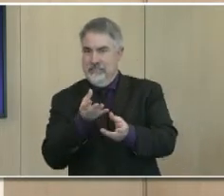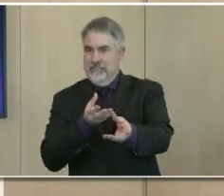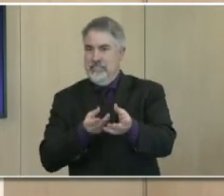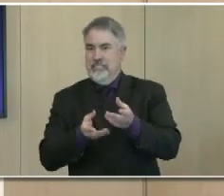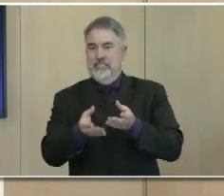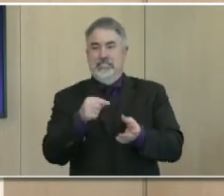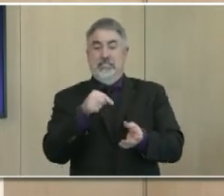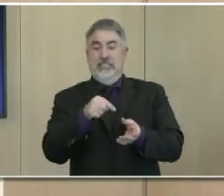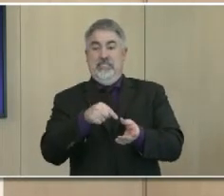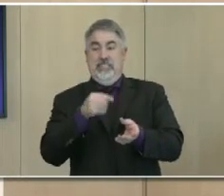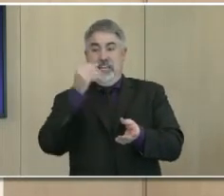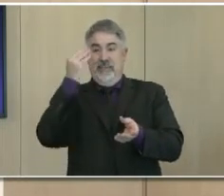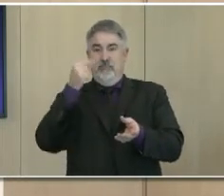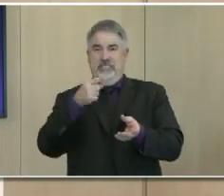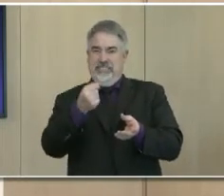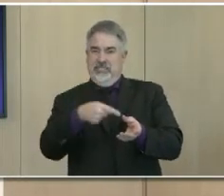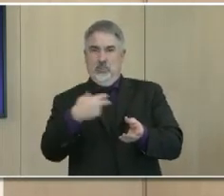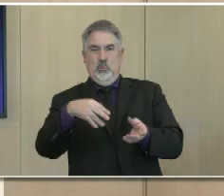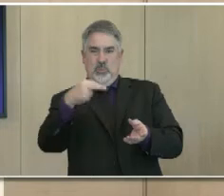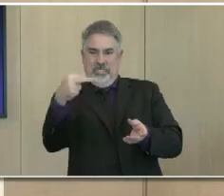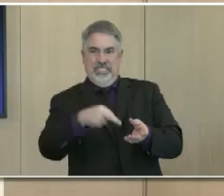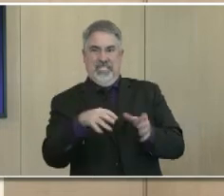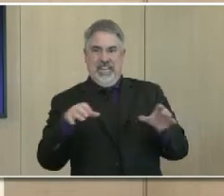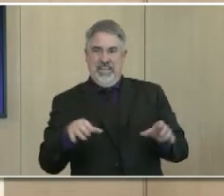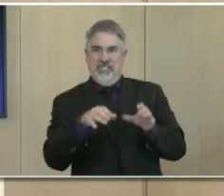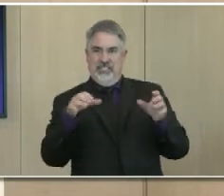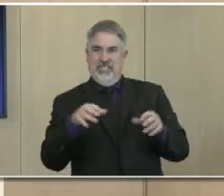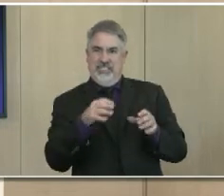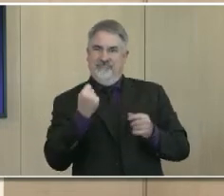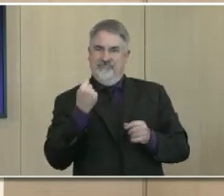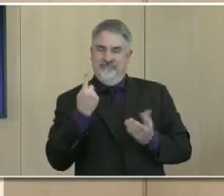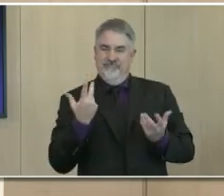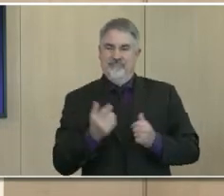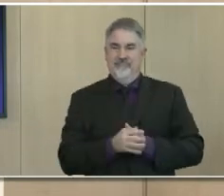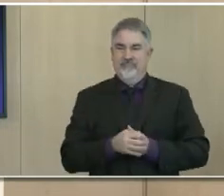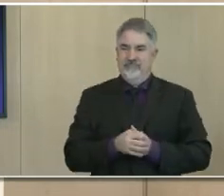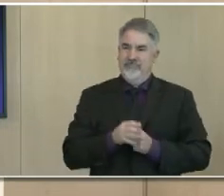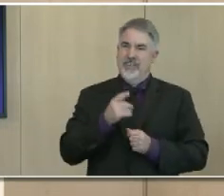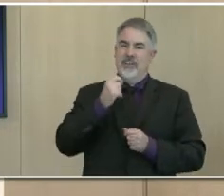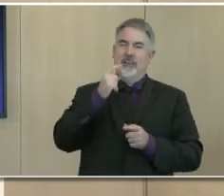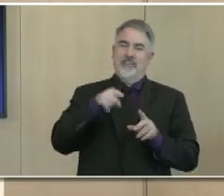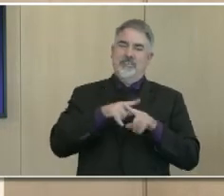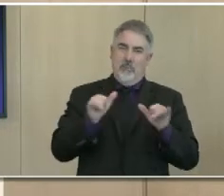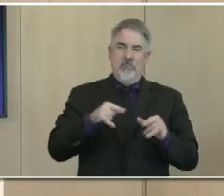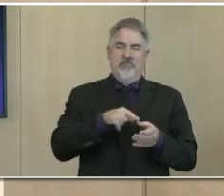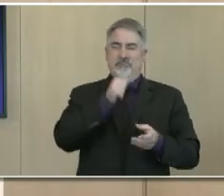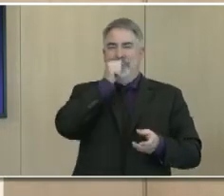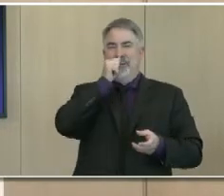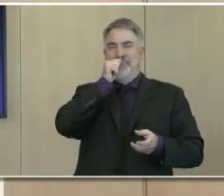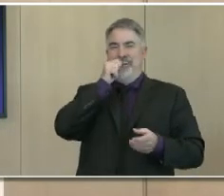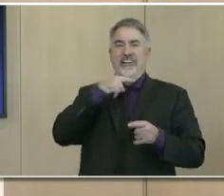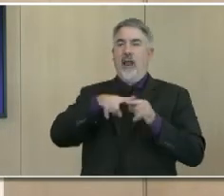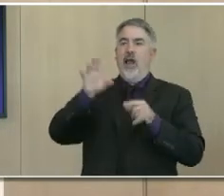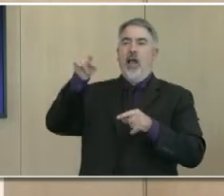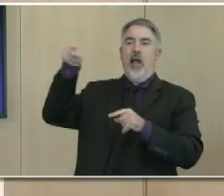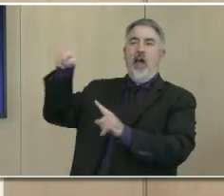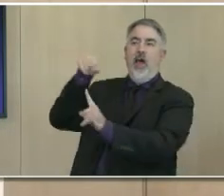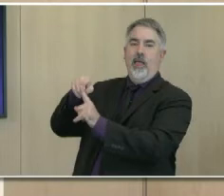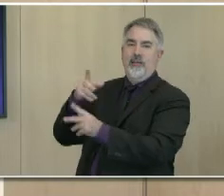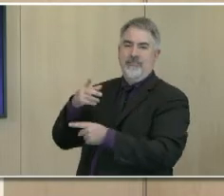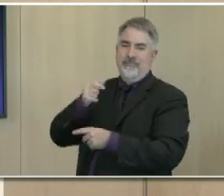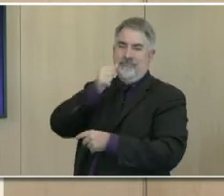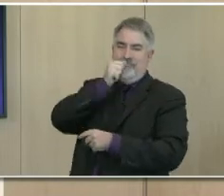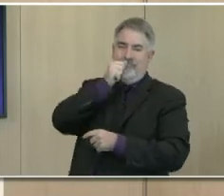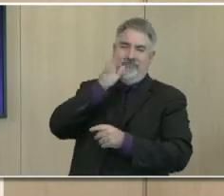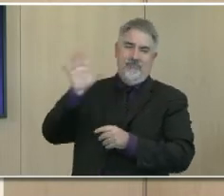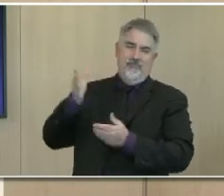versus making sure that we maintain confidentiality and do not breach that. And that is a primary